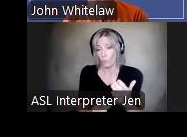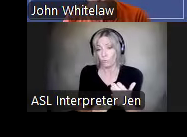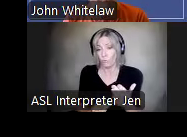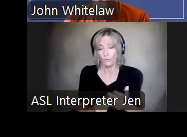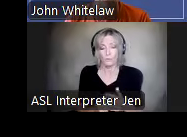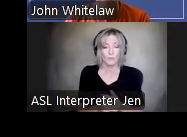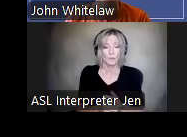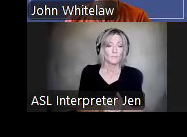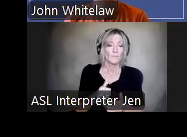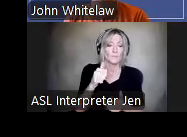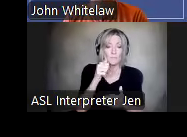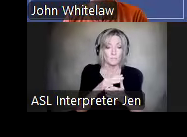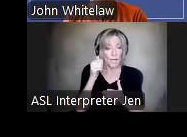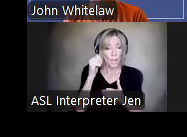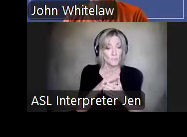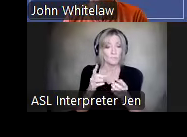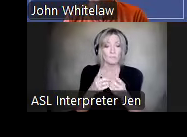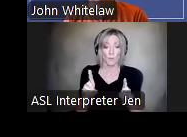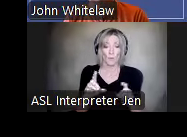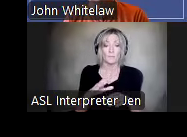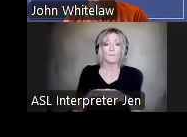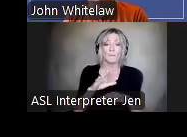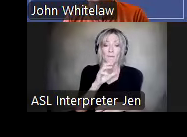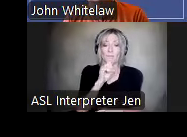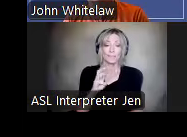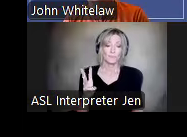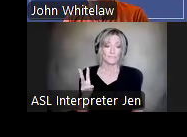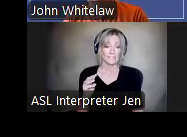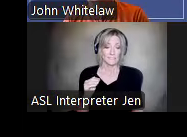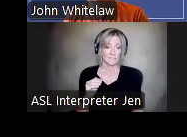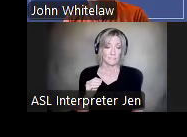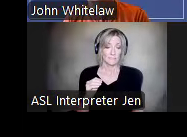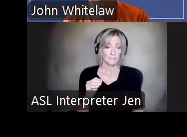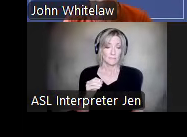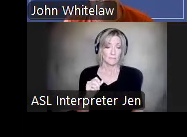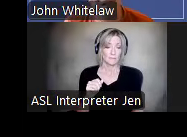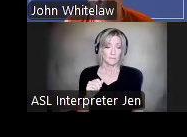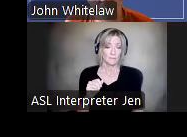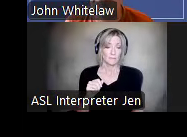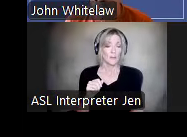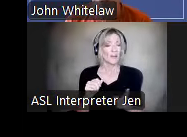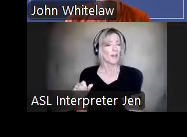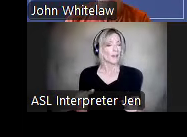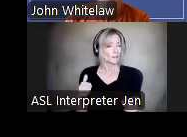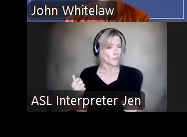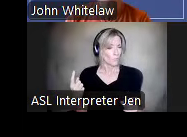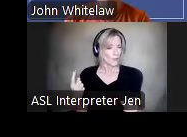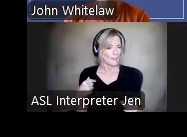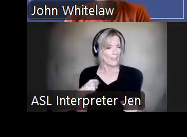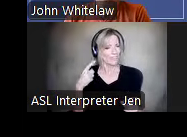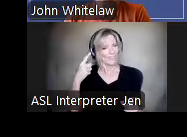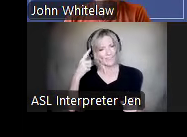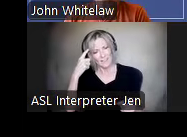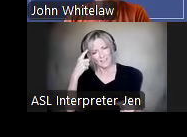Again, spouse or divorced spouse over age 60. here's another one that I think